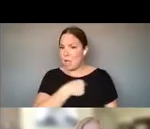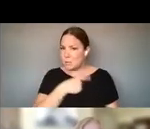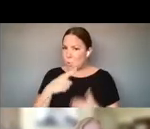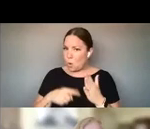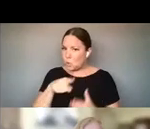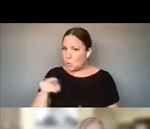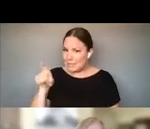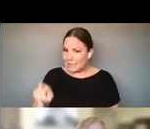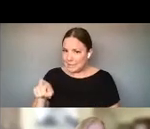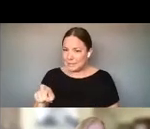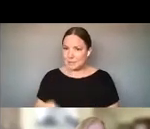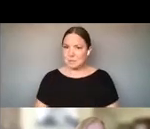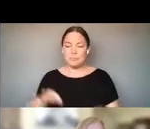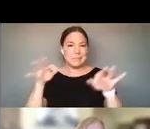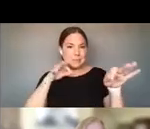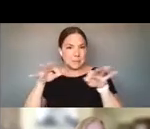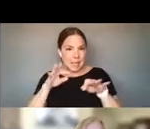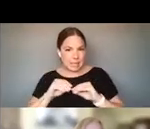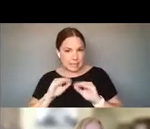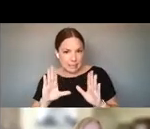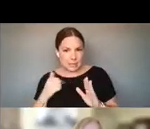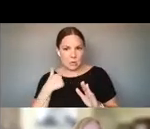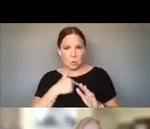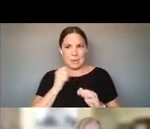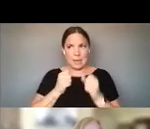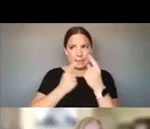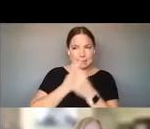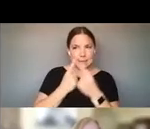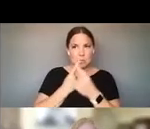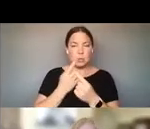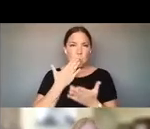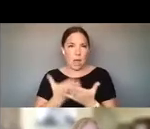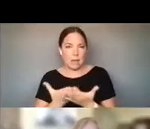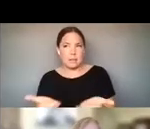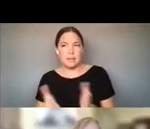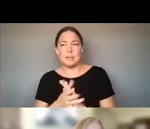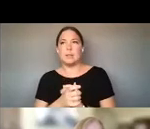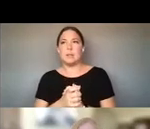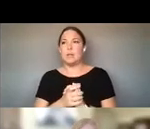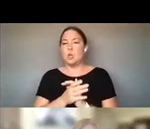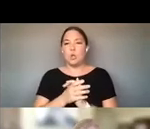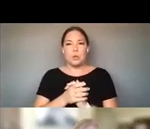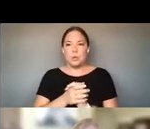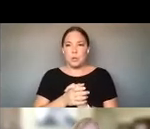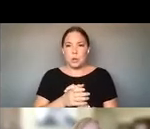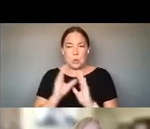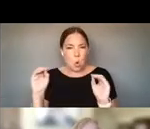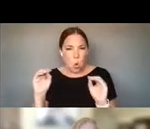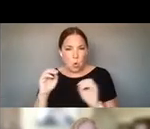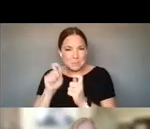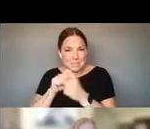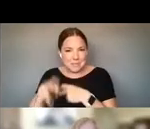out in a way that we can consider it, and no matter of expenses, will trump others.